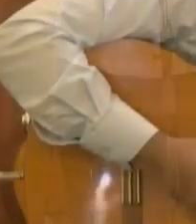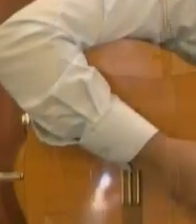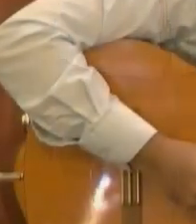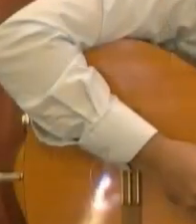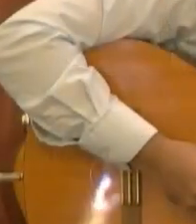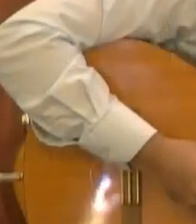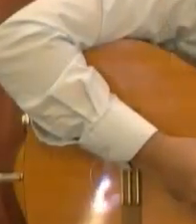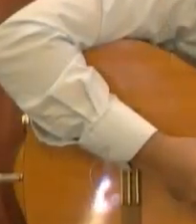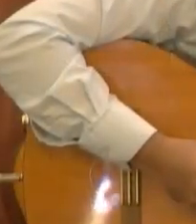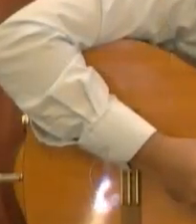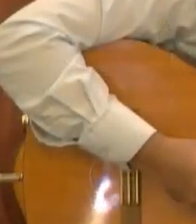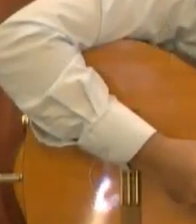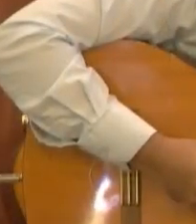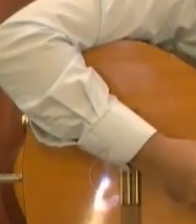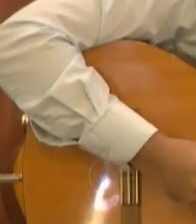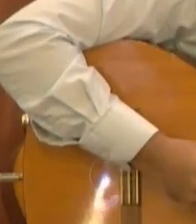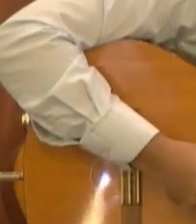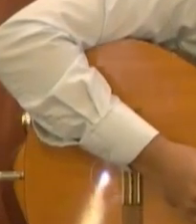holy